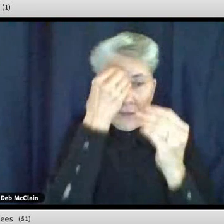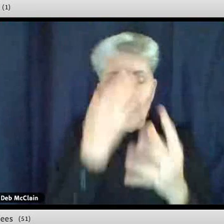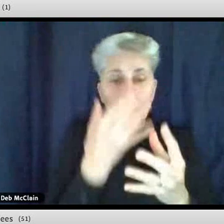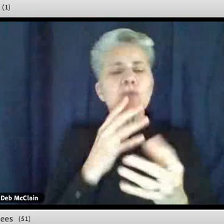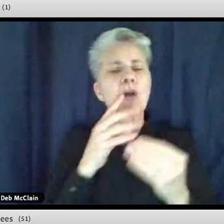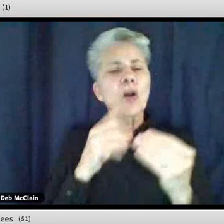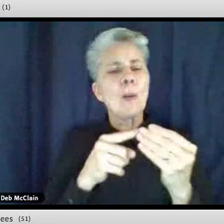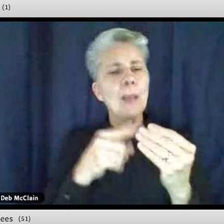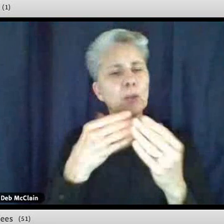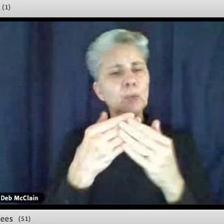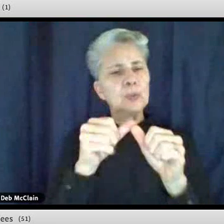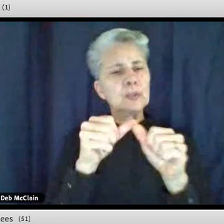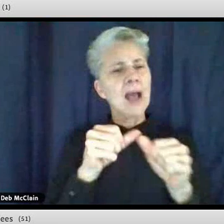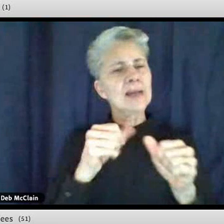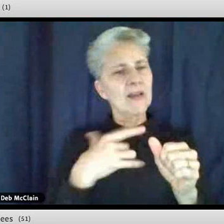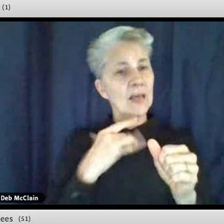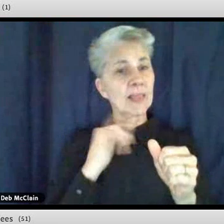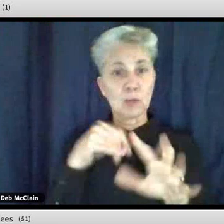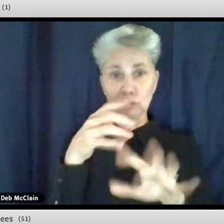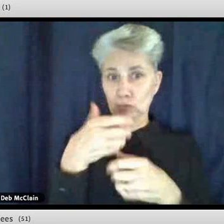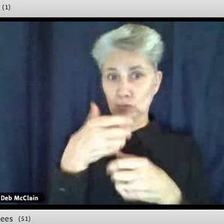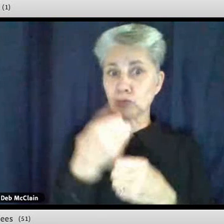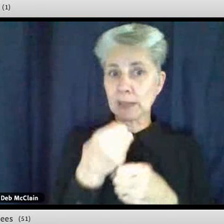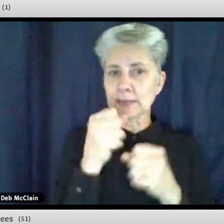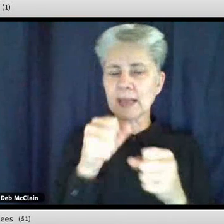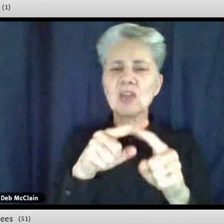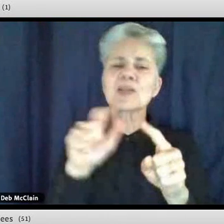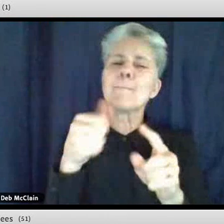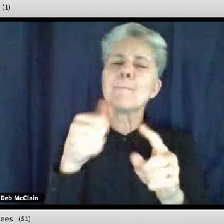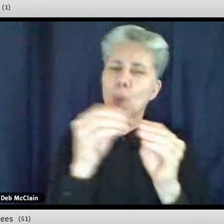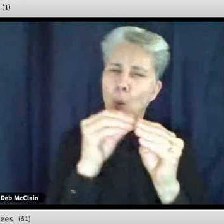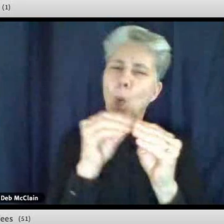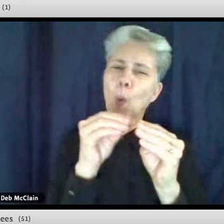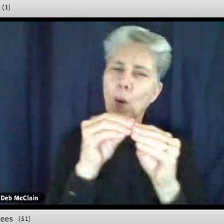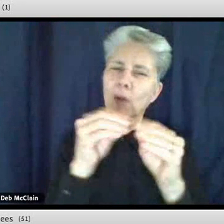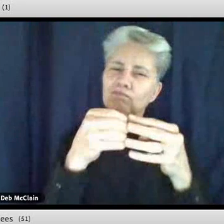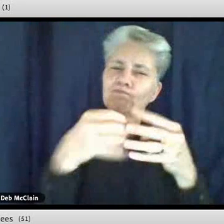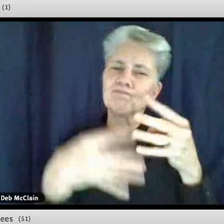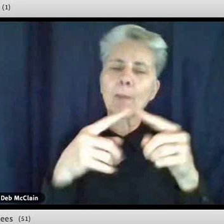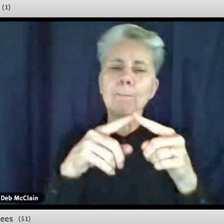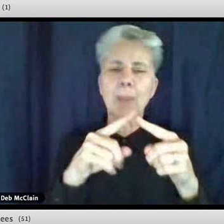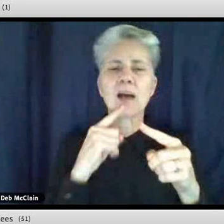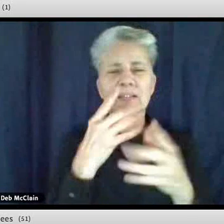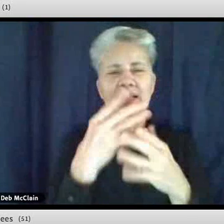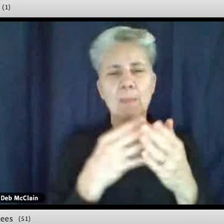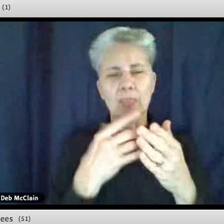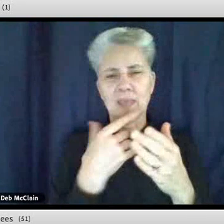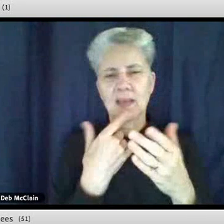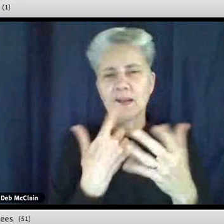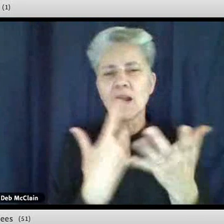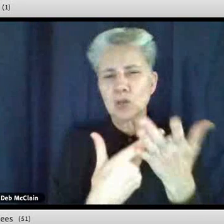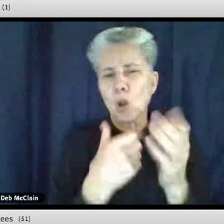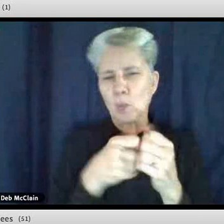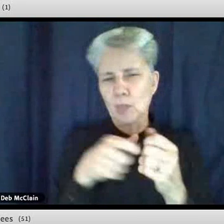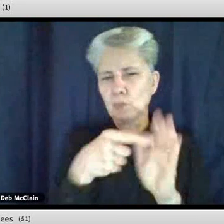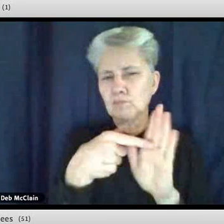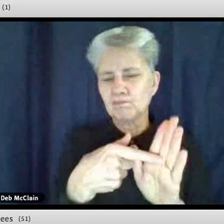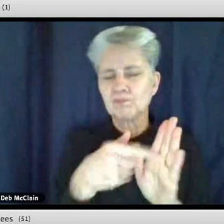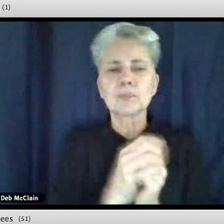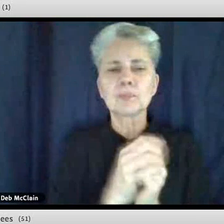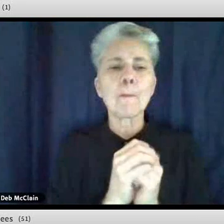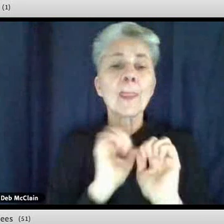of news sites that I feel like you can trust. Of course, there's more out there, but again, there's just a few I want to talk to you about. How